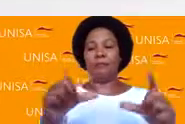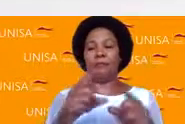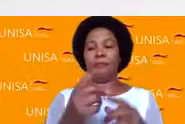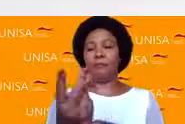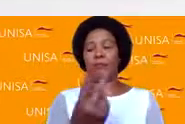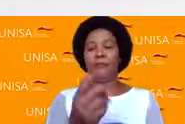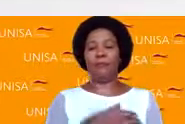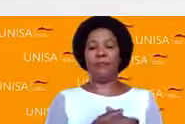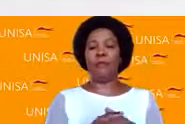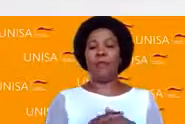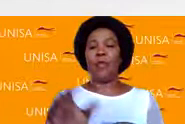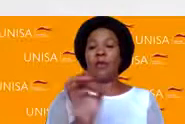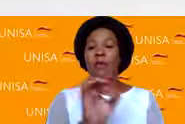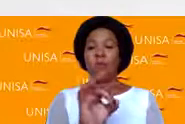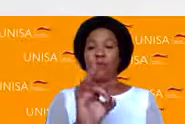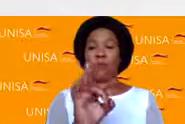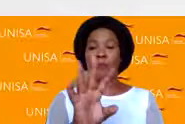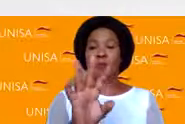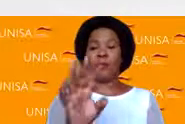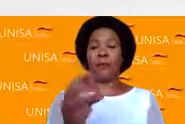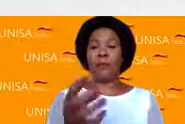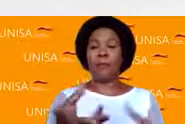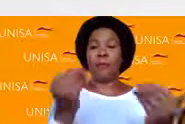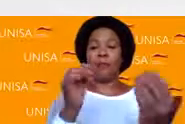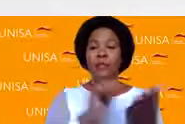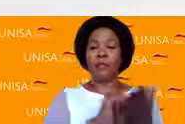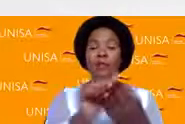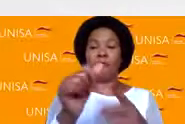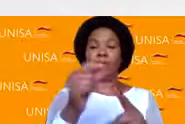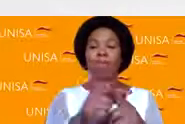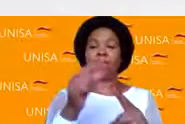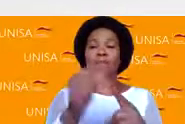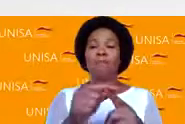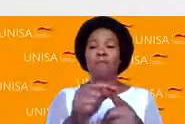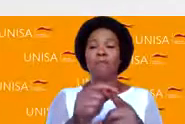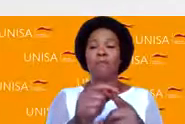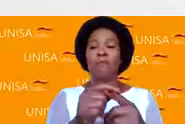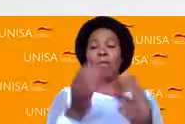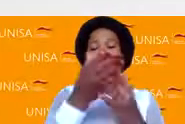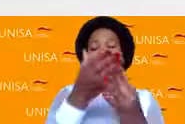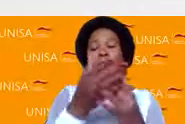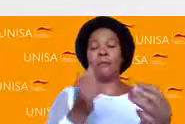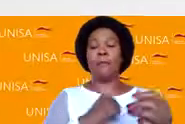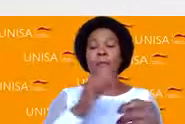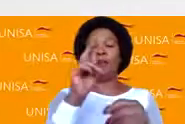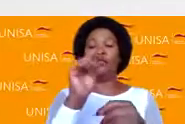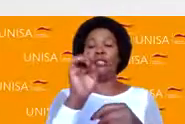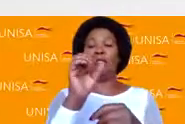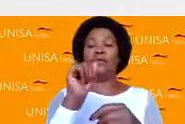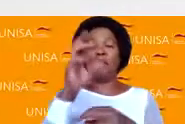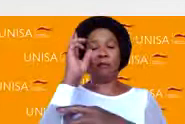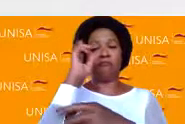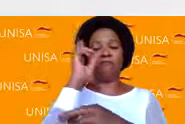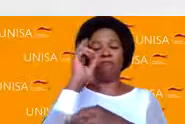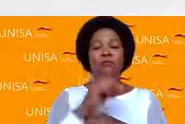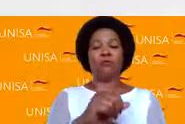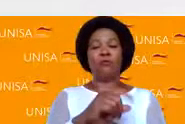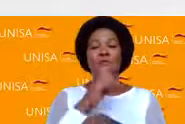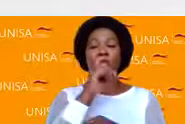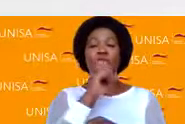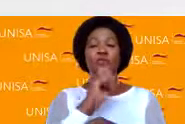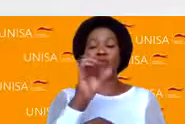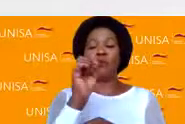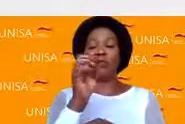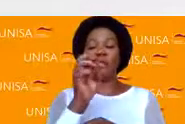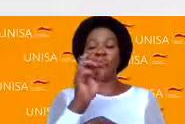Okay, so once you've got your password, you're ready to log into myUnisa. So remember about the username, it's not your